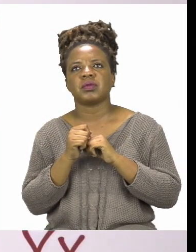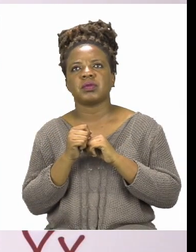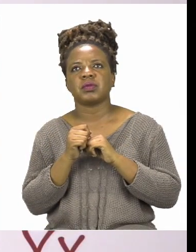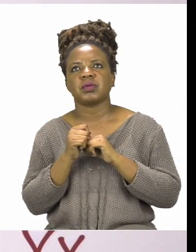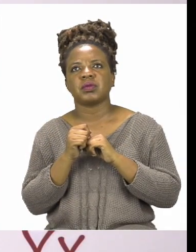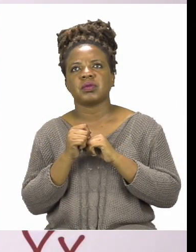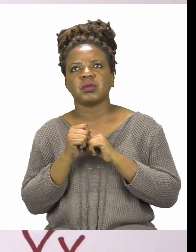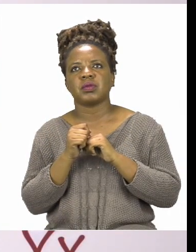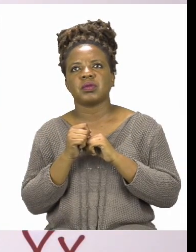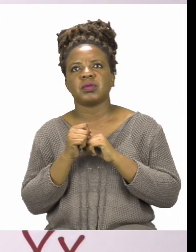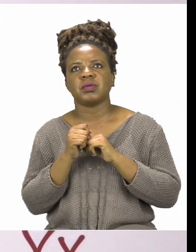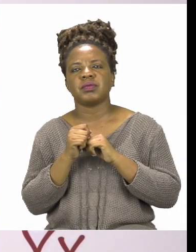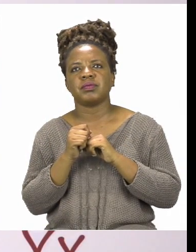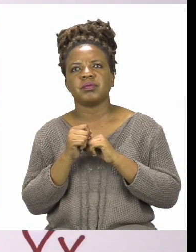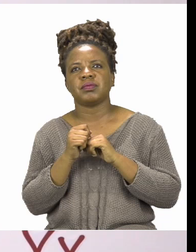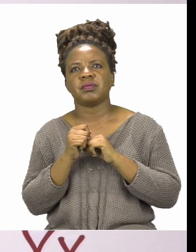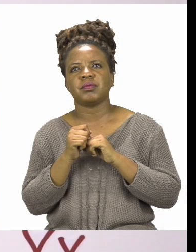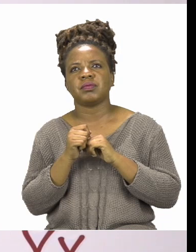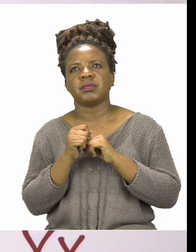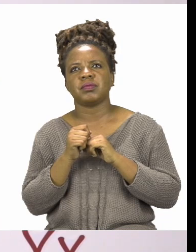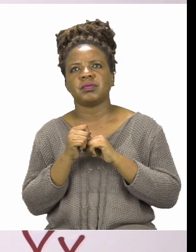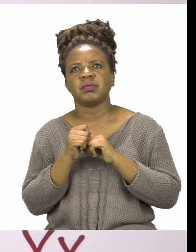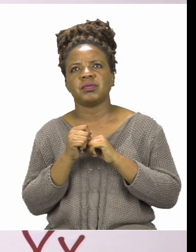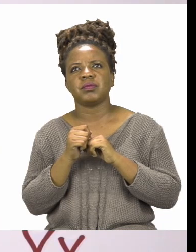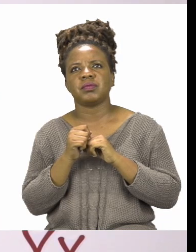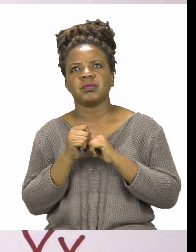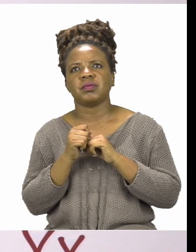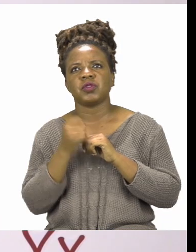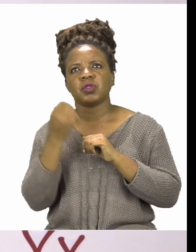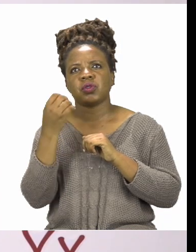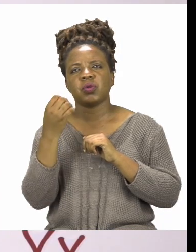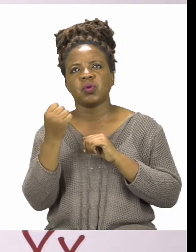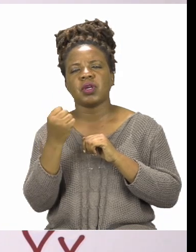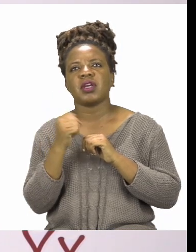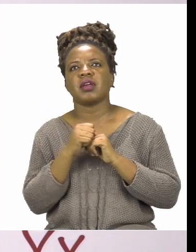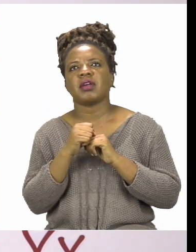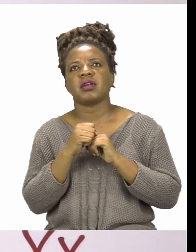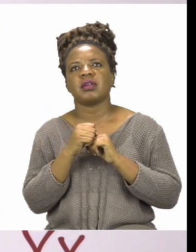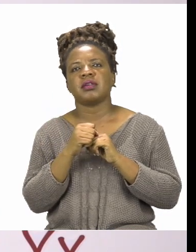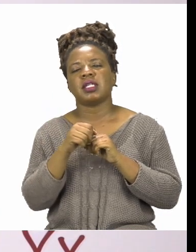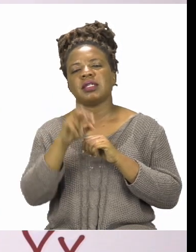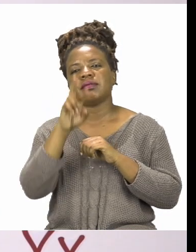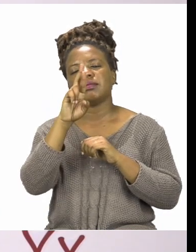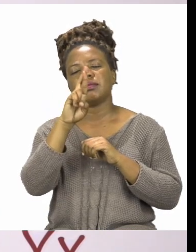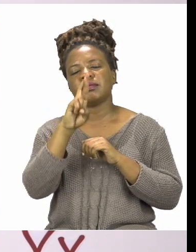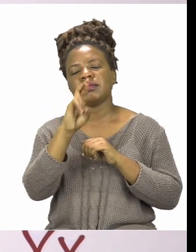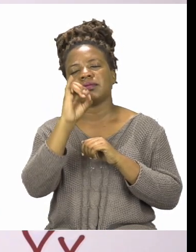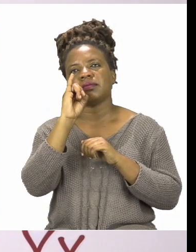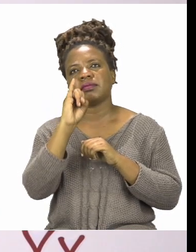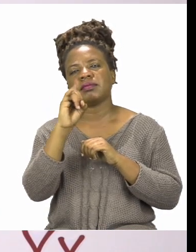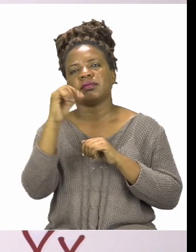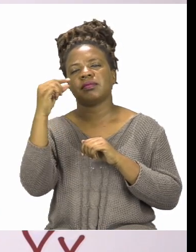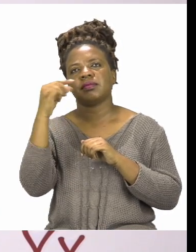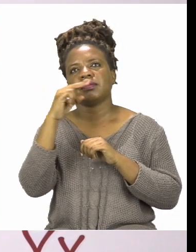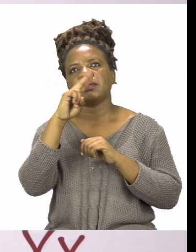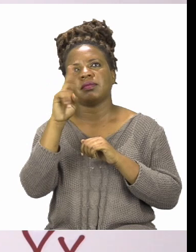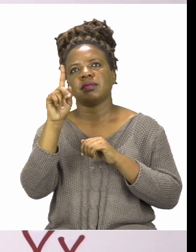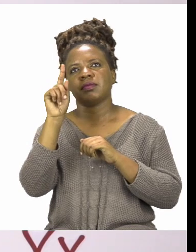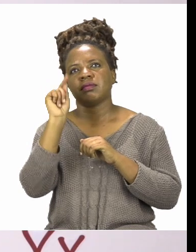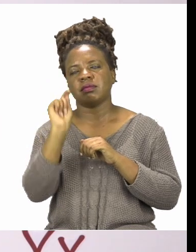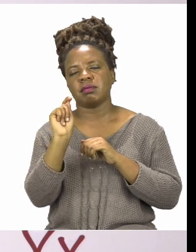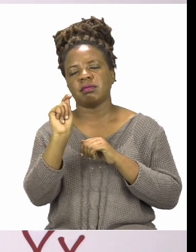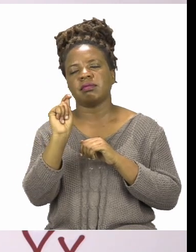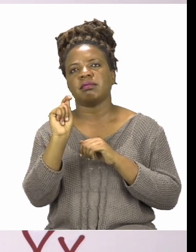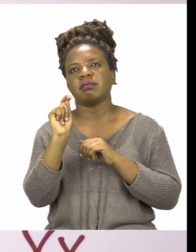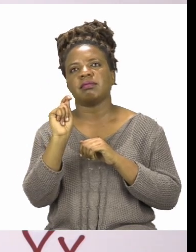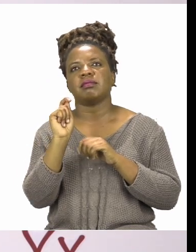that you can see here are called right angles. They are called right angles because it's done with a straight line